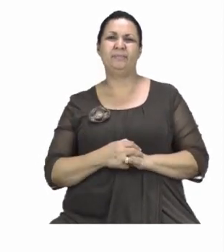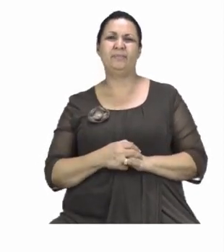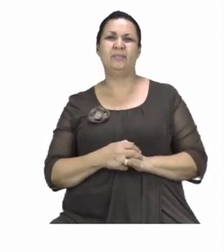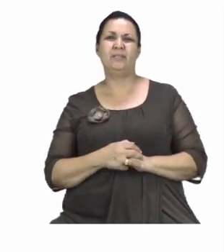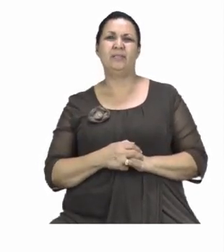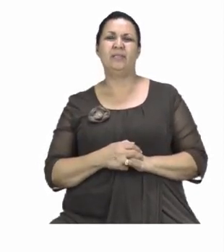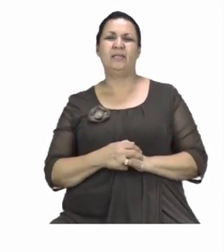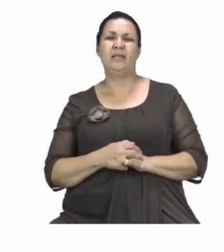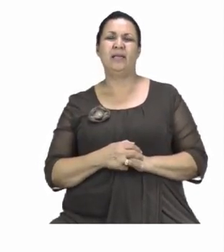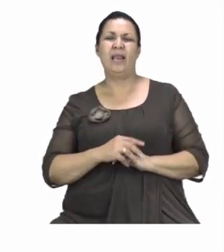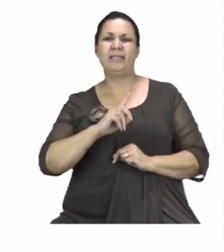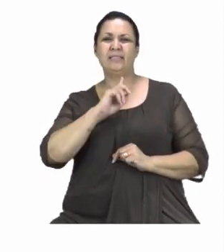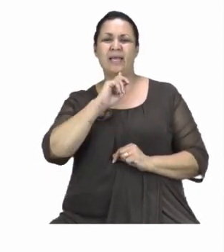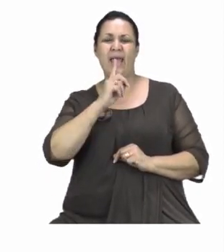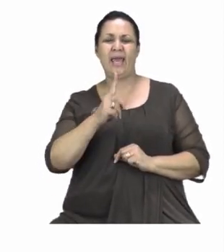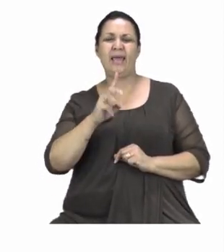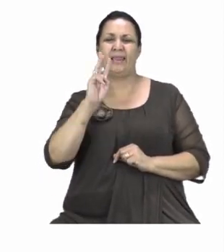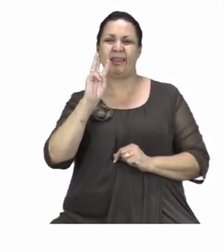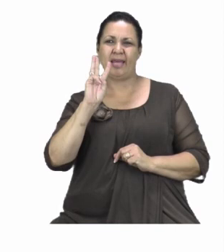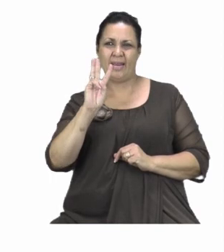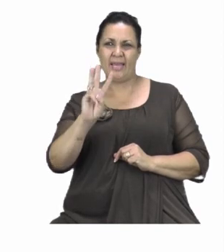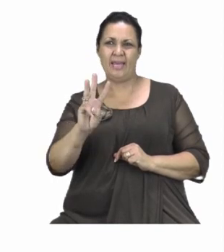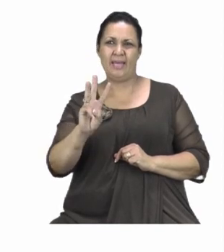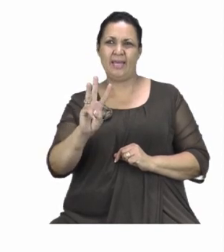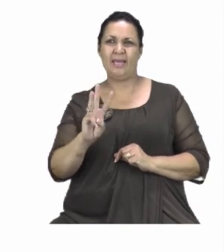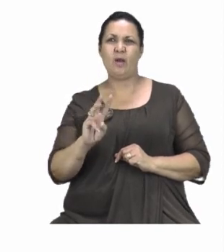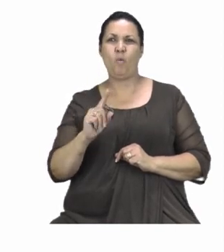let's say 3.